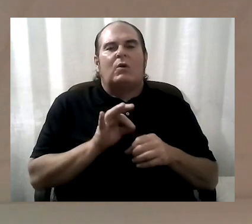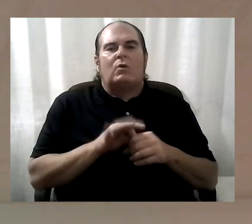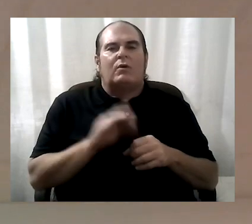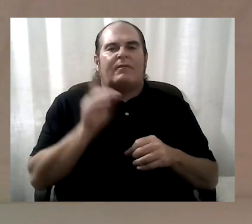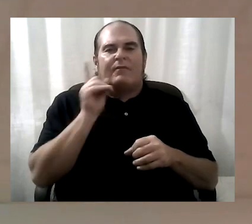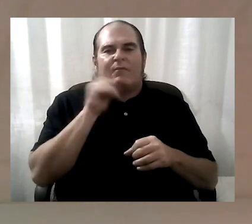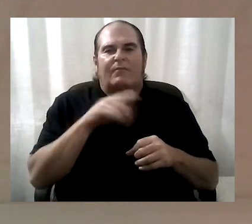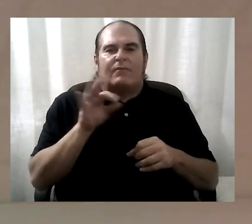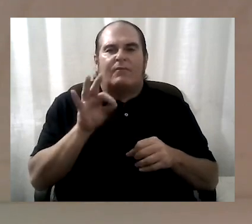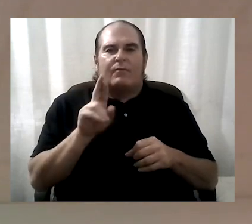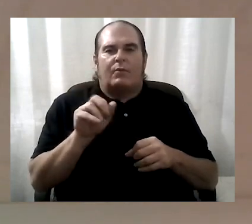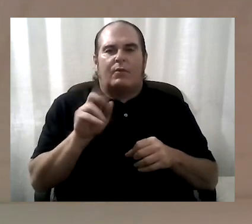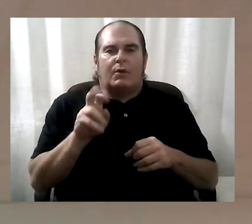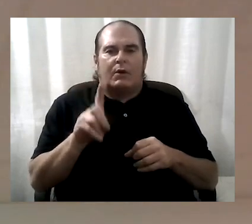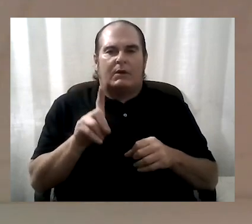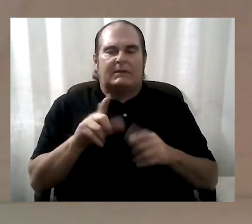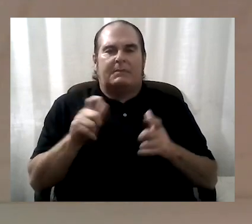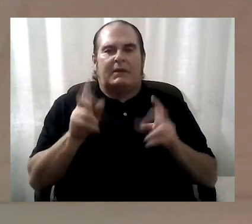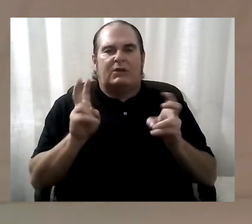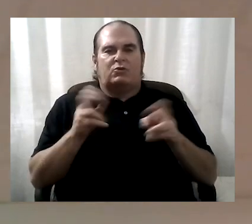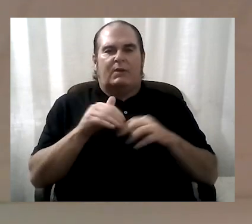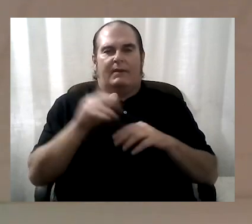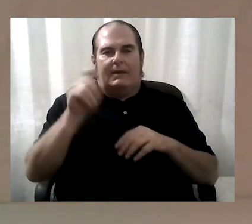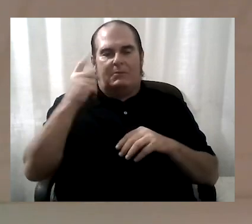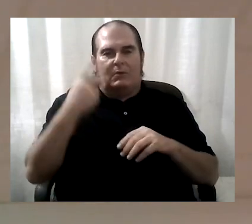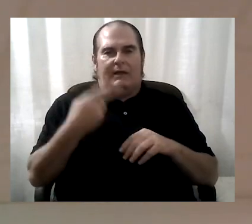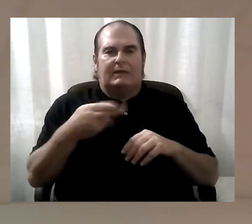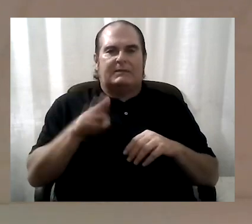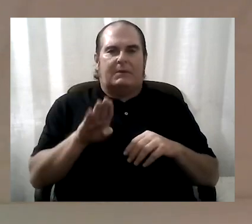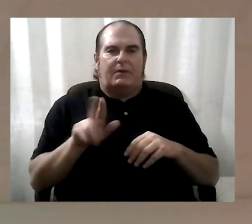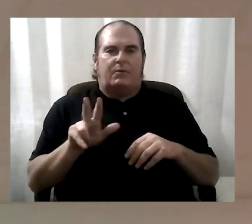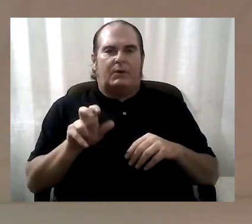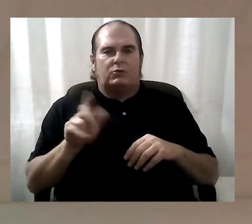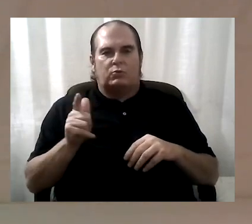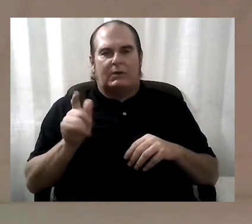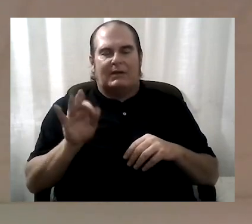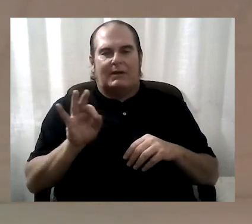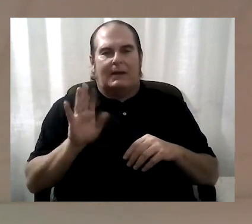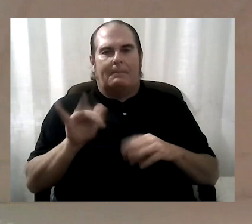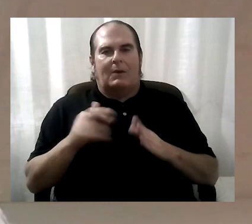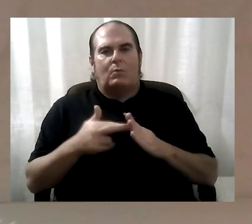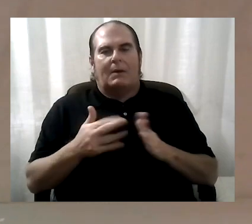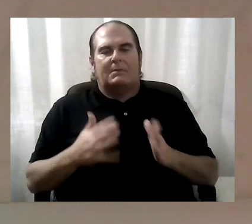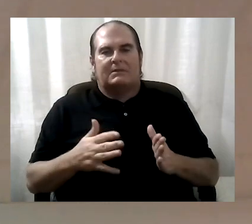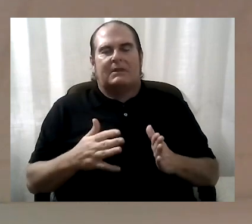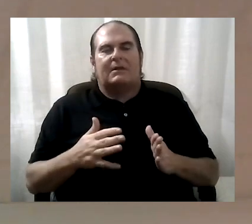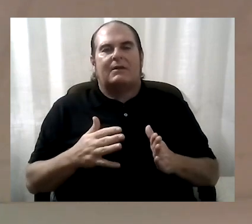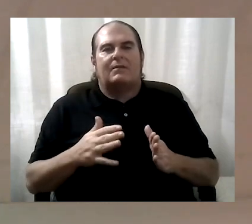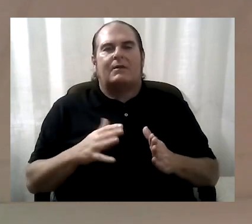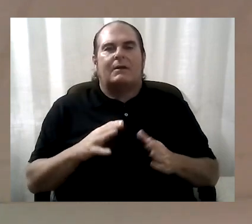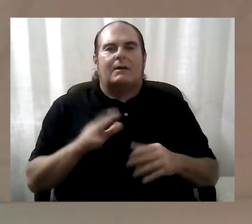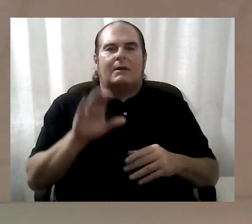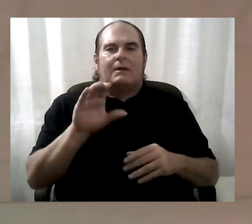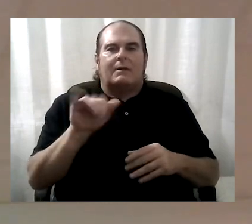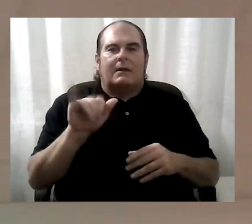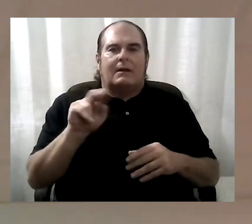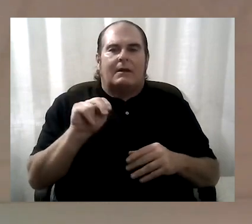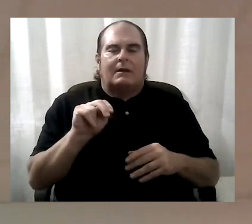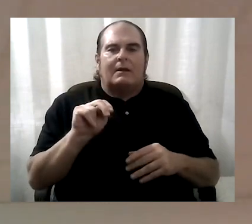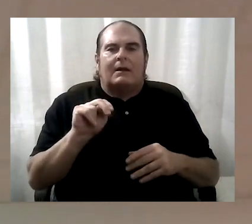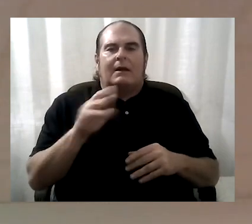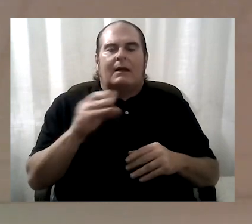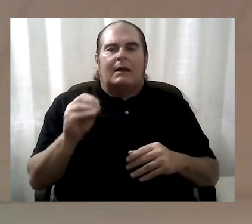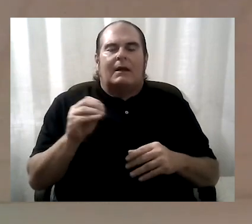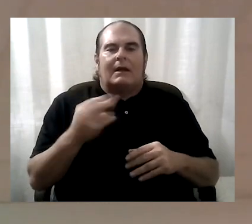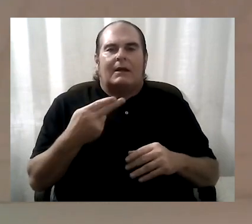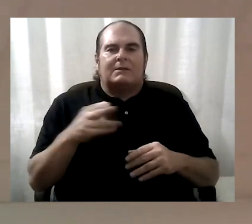Bill 329 by Representative Kane and House Bill 335 also by